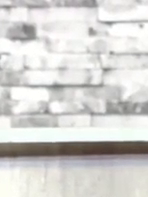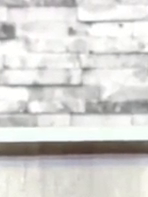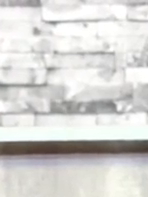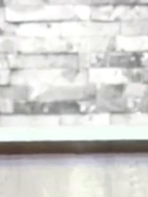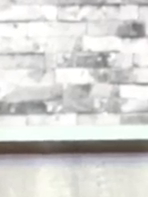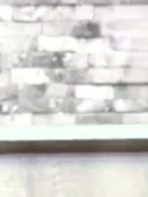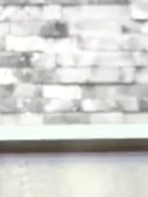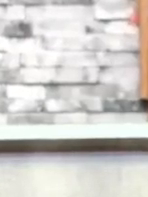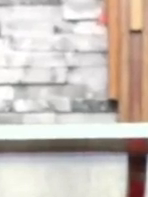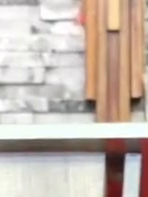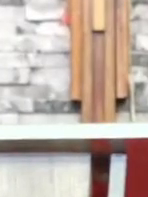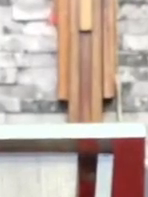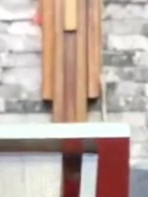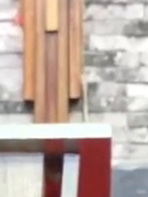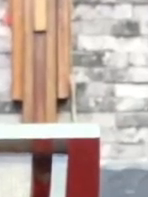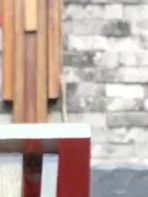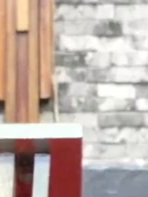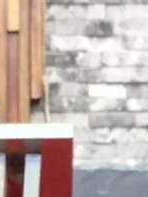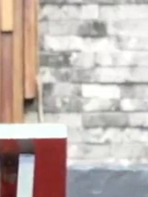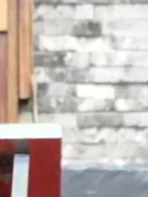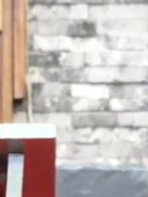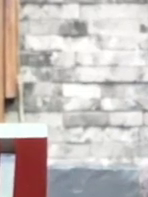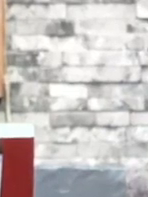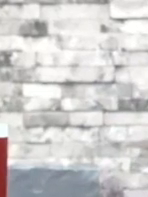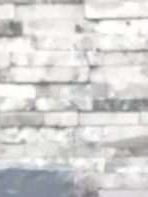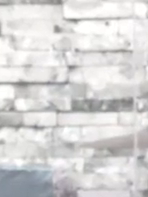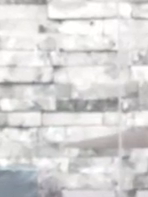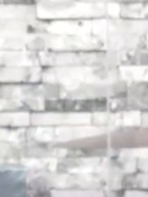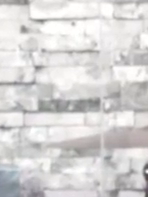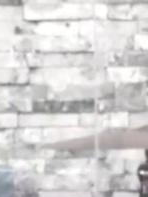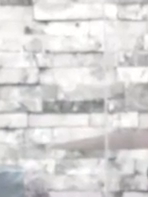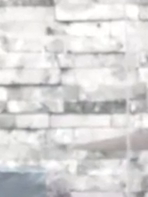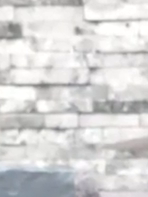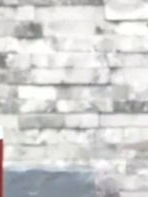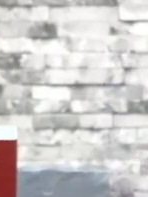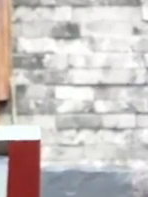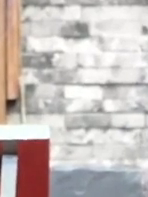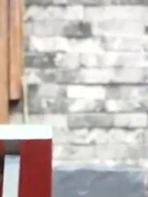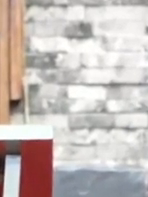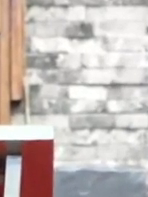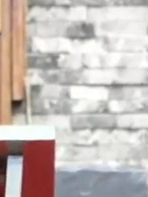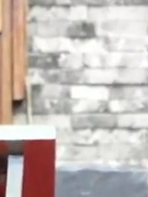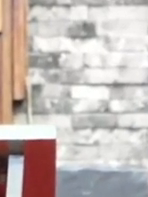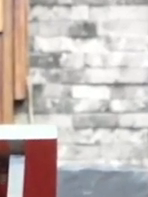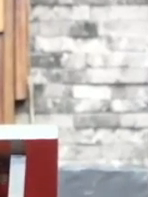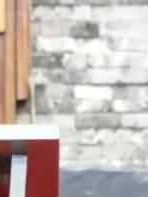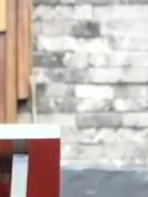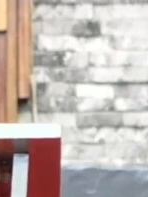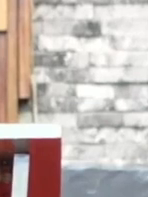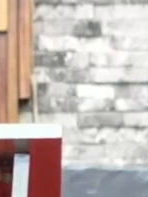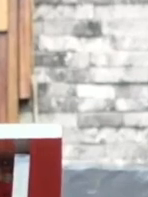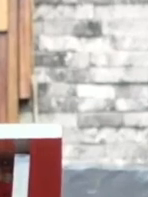tu kikiangukia mgonjwa, would bring healing. Kilikuwa kinaleta uponyaji. Bring healing. Praise the name